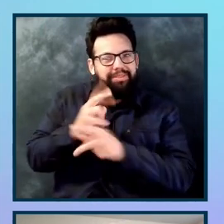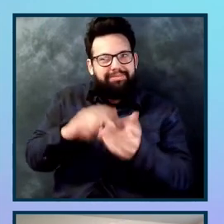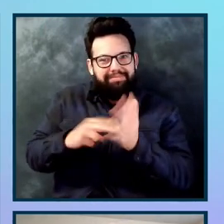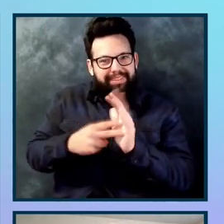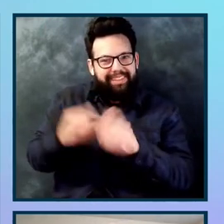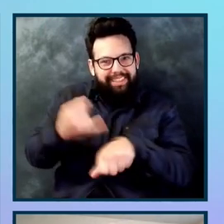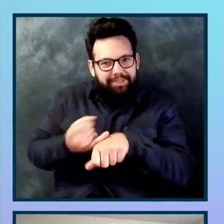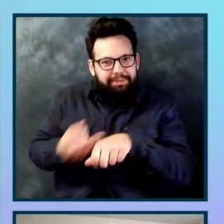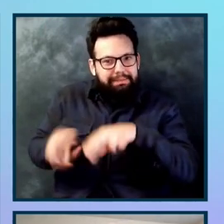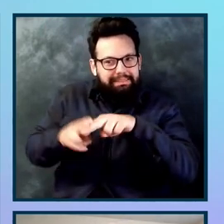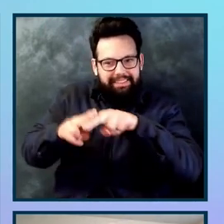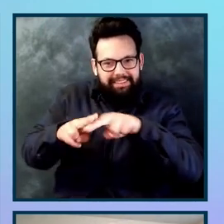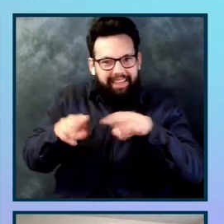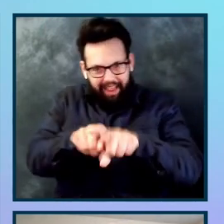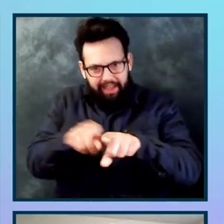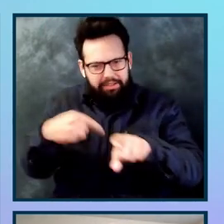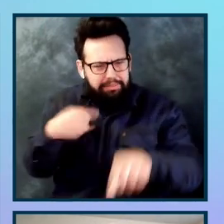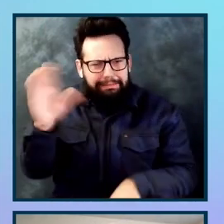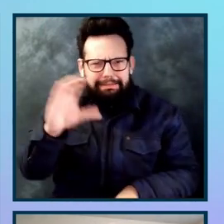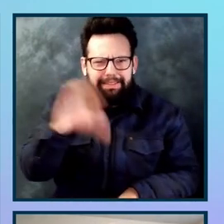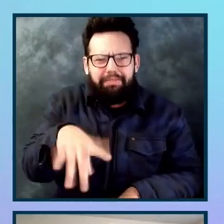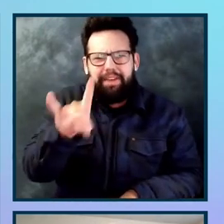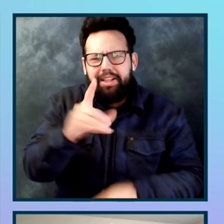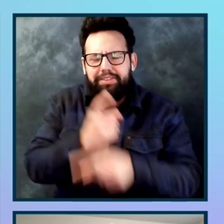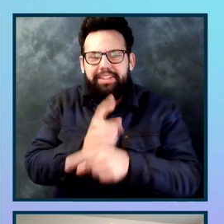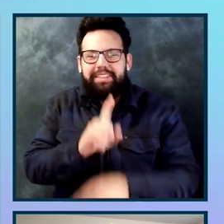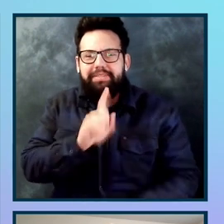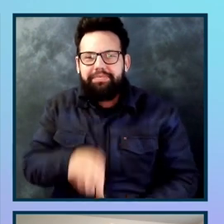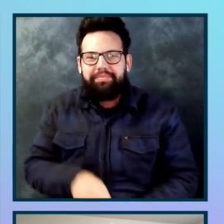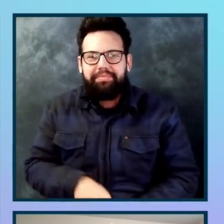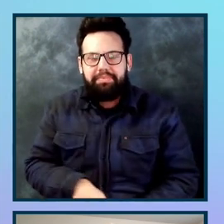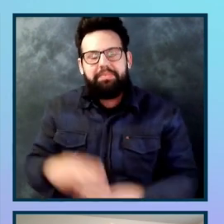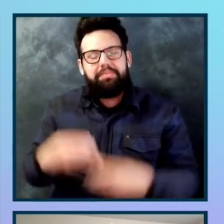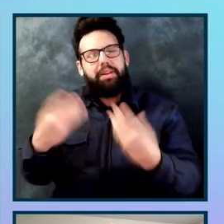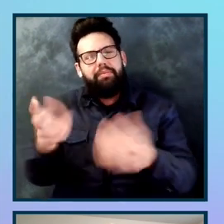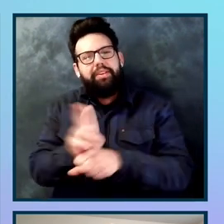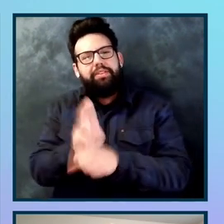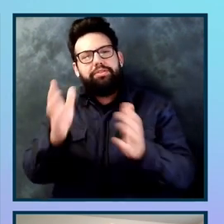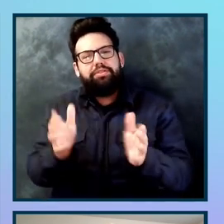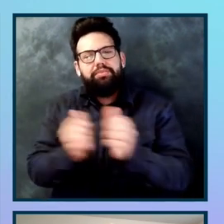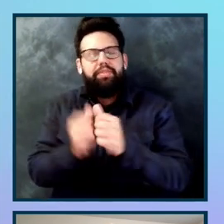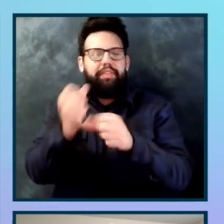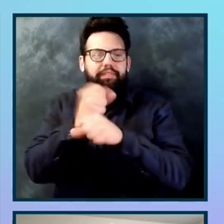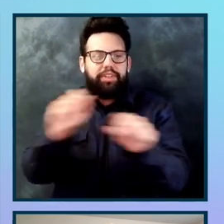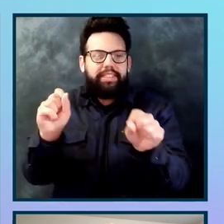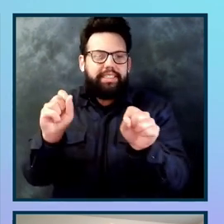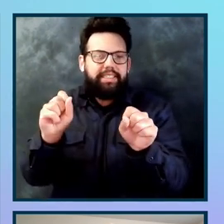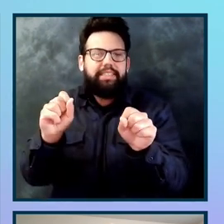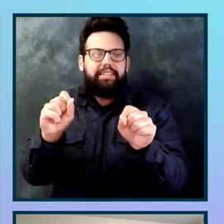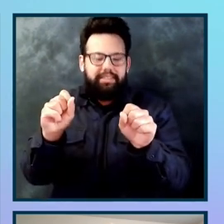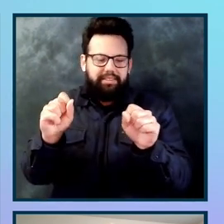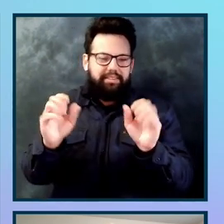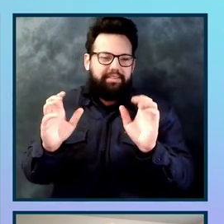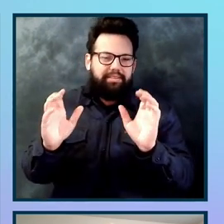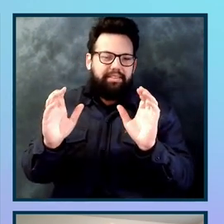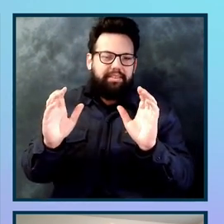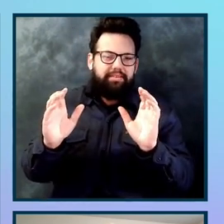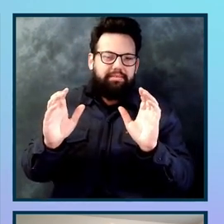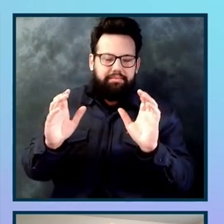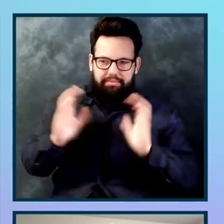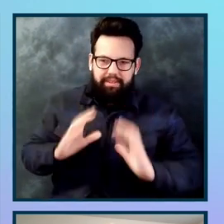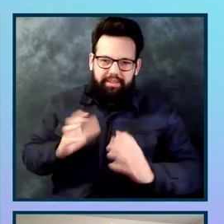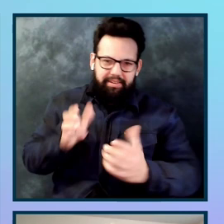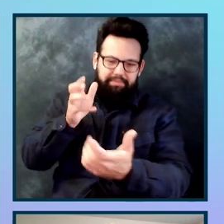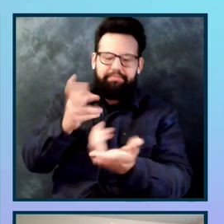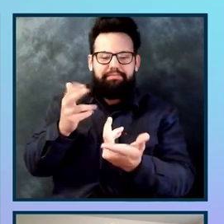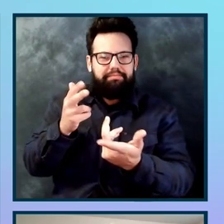2. Feedback Heading Level 2. Providing users with a free customizable assistive utility Heading Level 2. Heading. In addition,